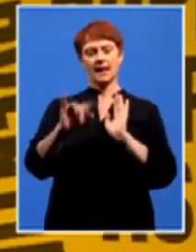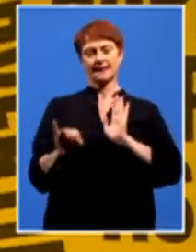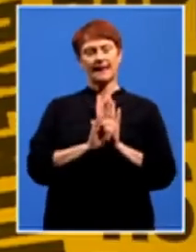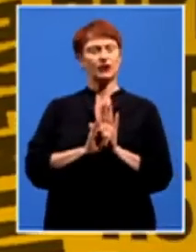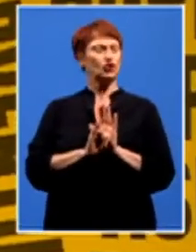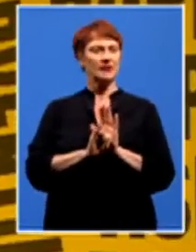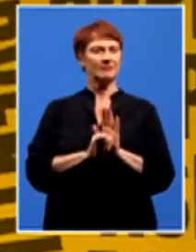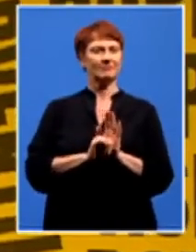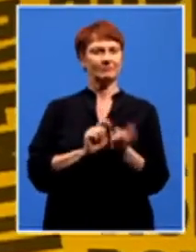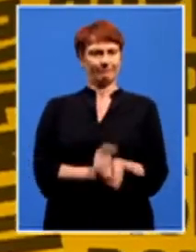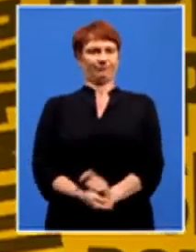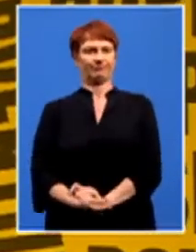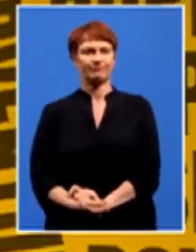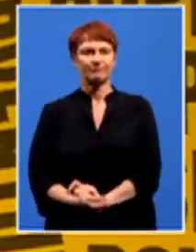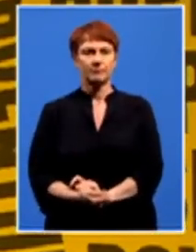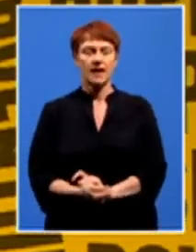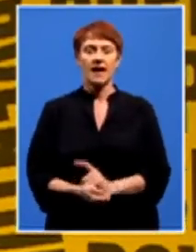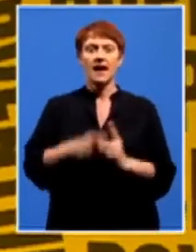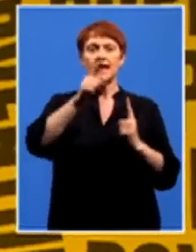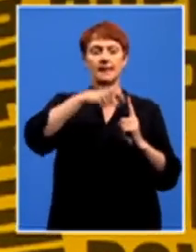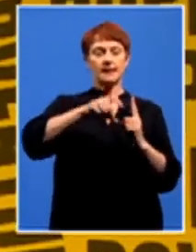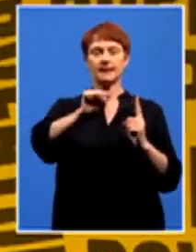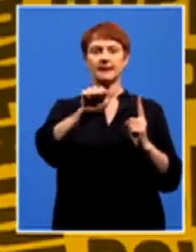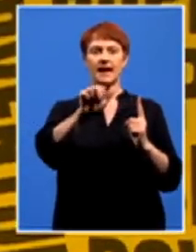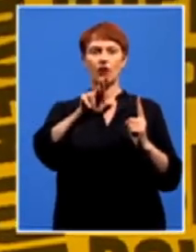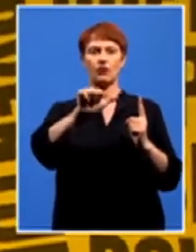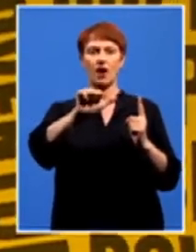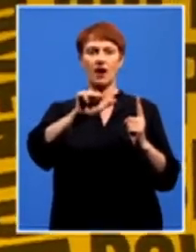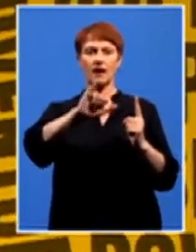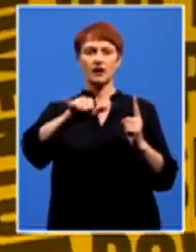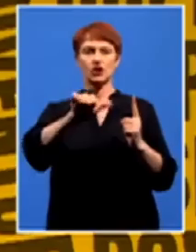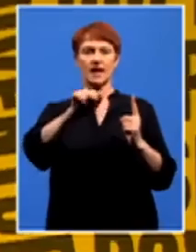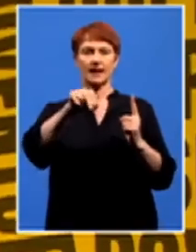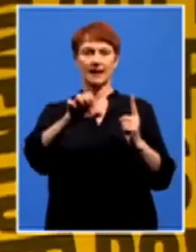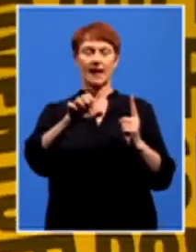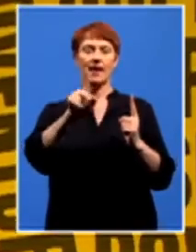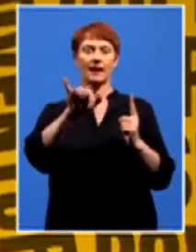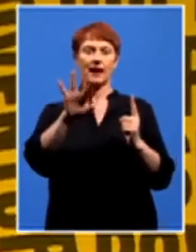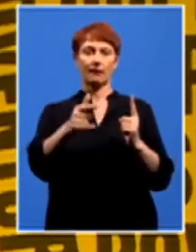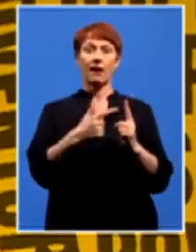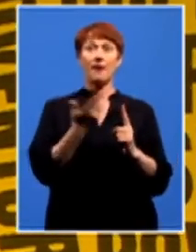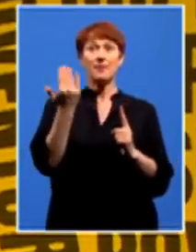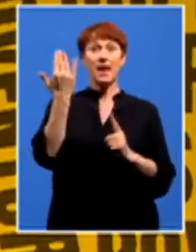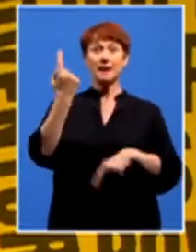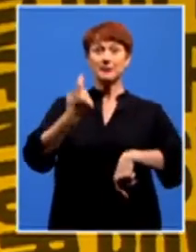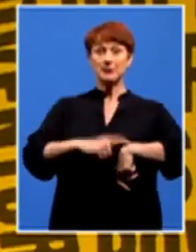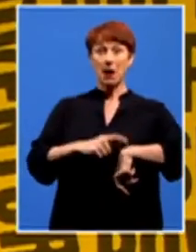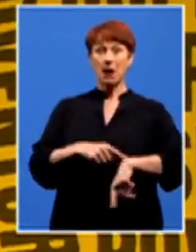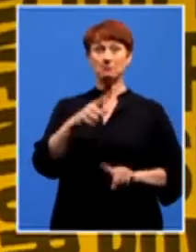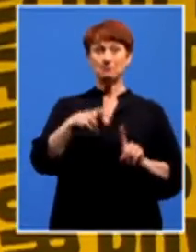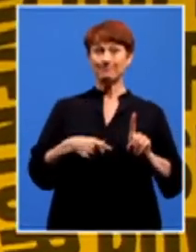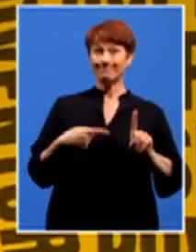Jane King was born in 1980 as a result of an interracial affair, which of course under apartheid was illegal. Remember